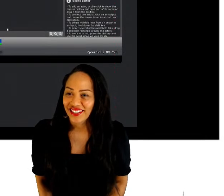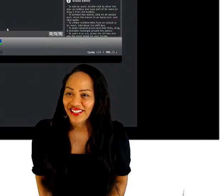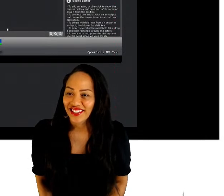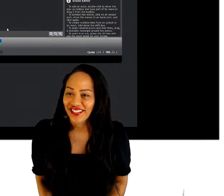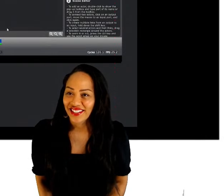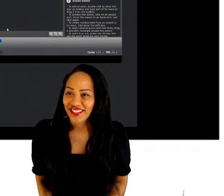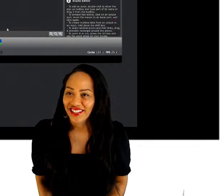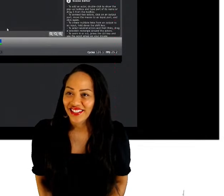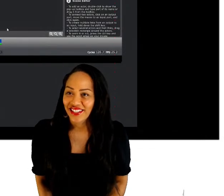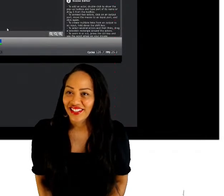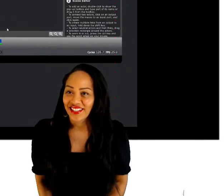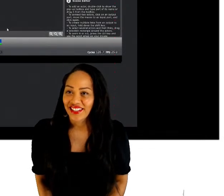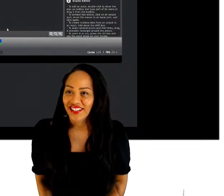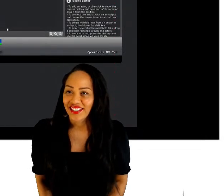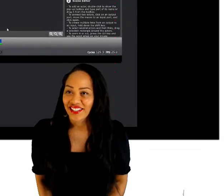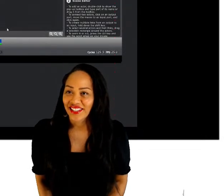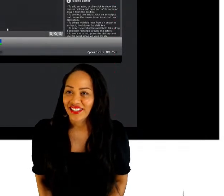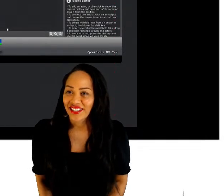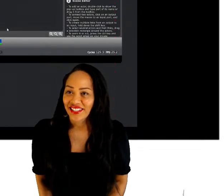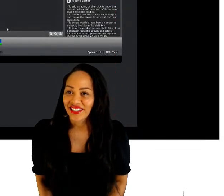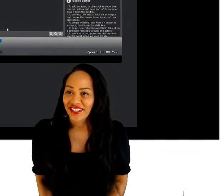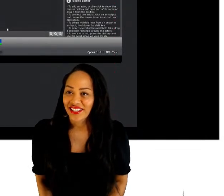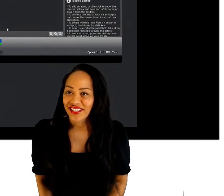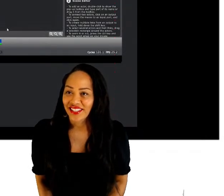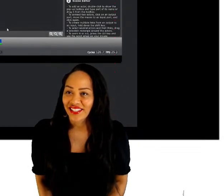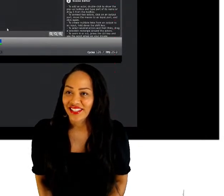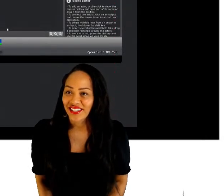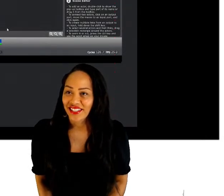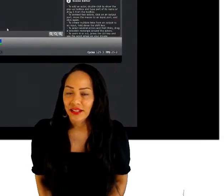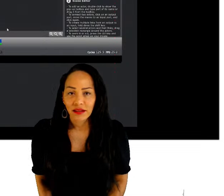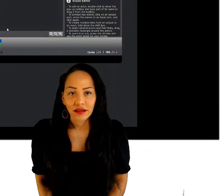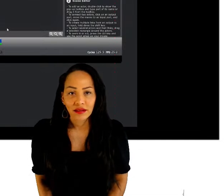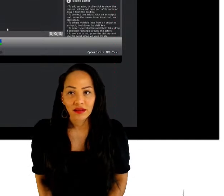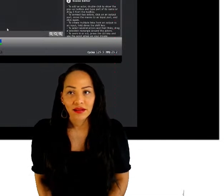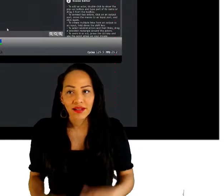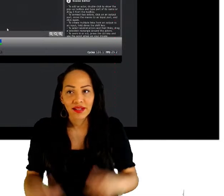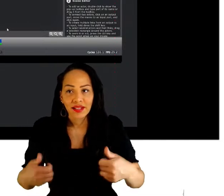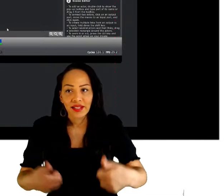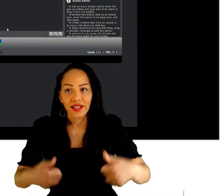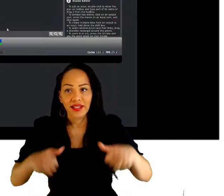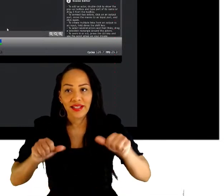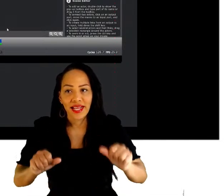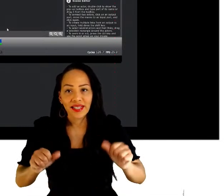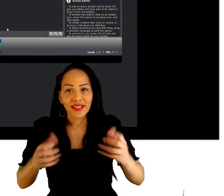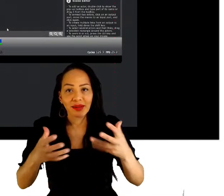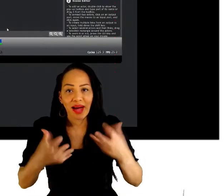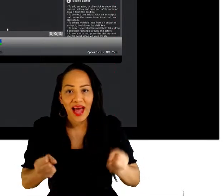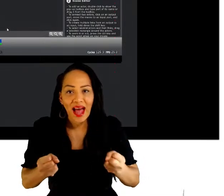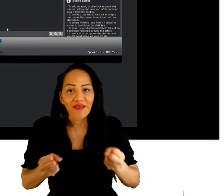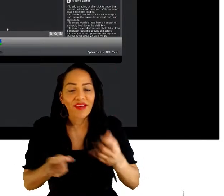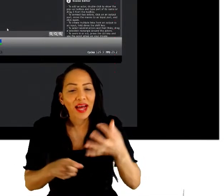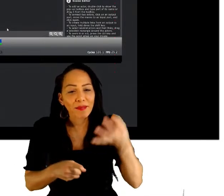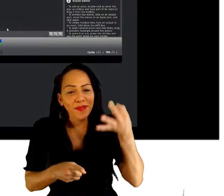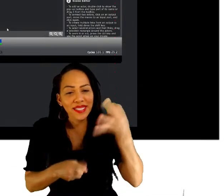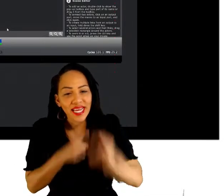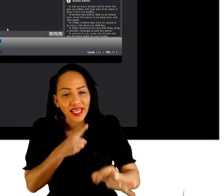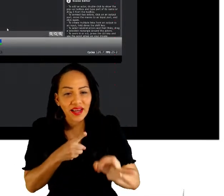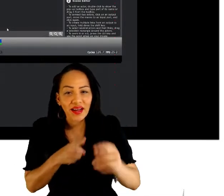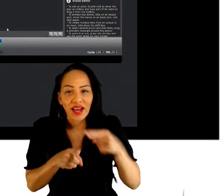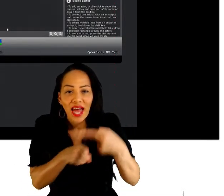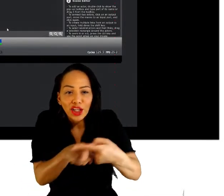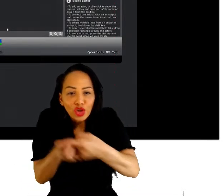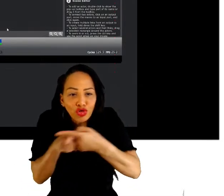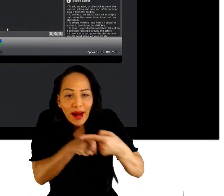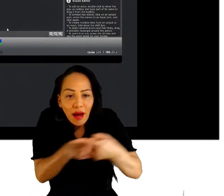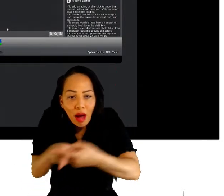Next, do you think she should maybe also have a skeleton tracker Okay, to let's- show her inner movements? For I think sure. it's a good idea. A